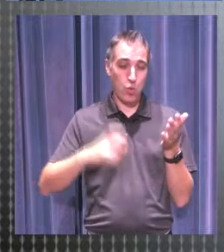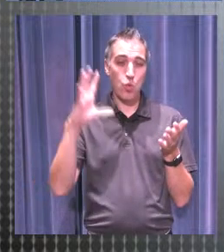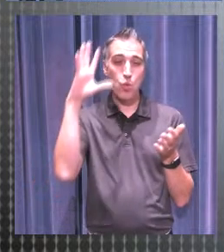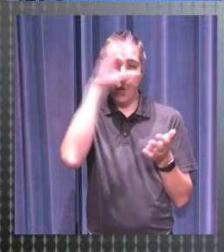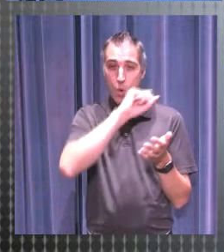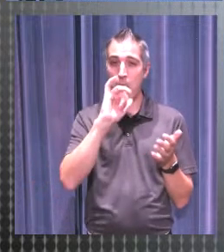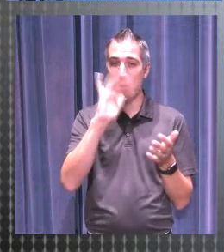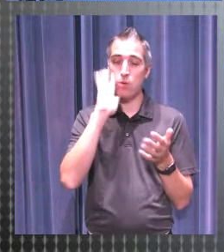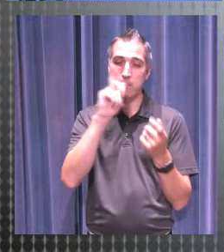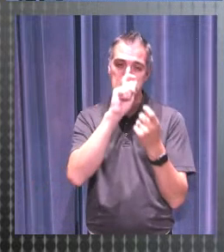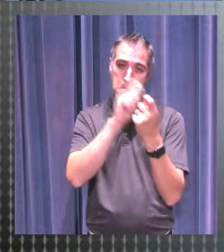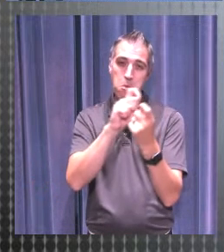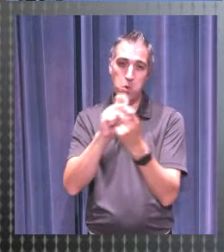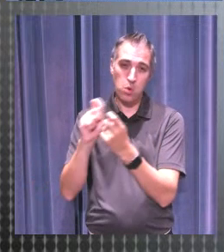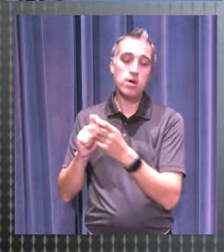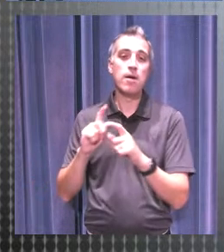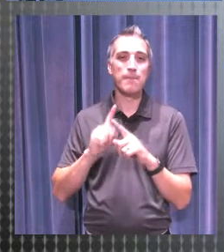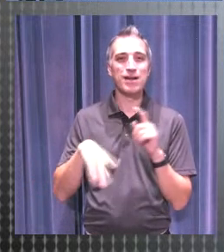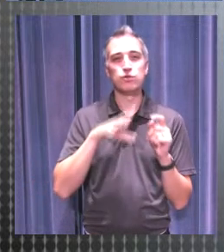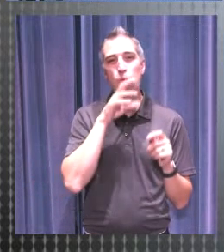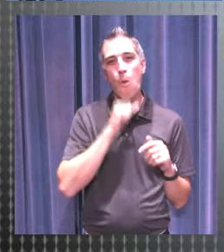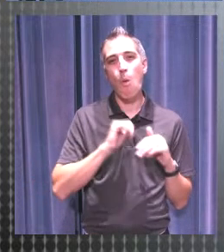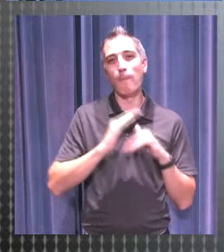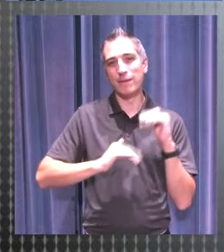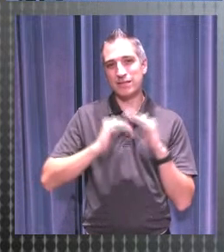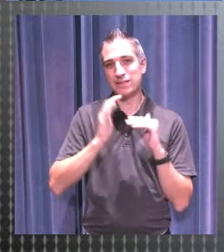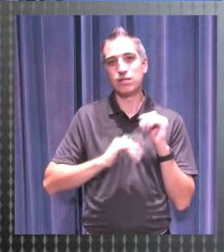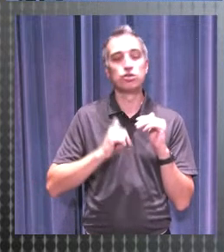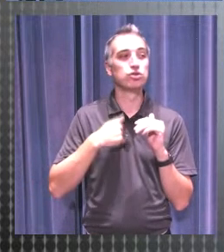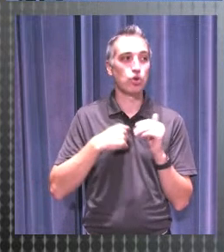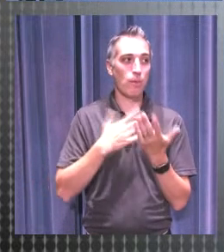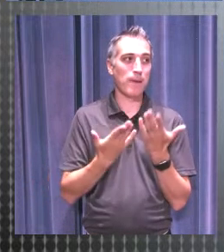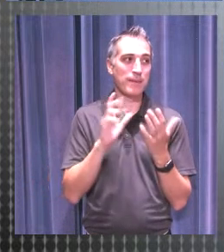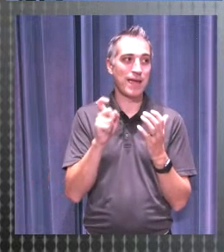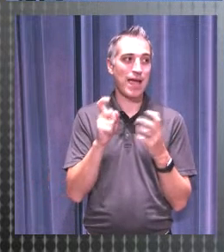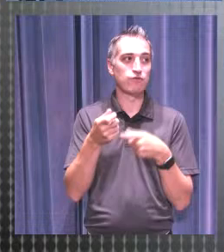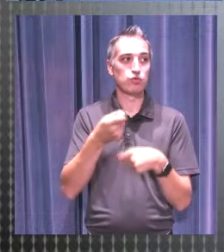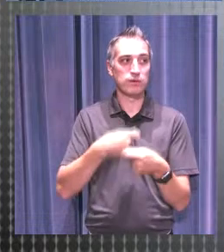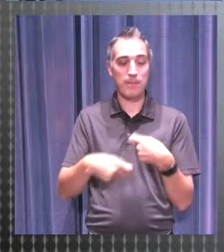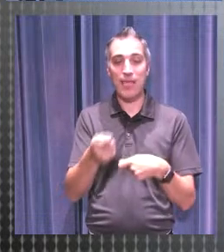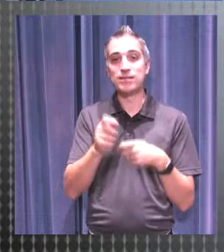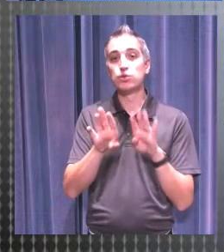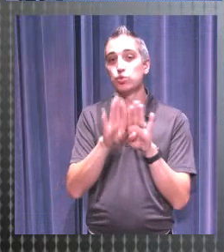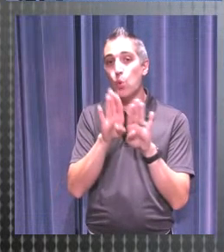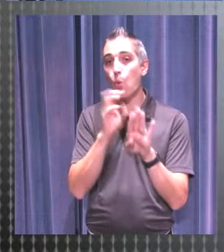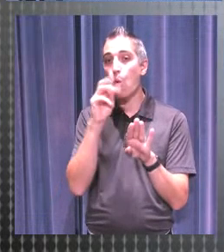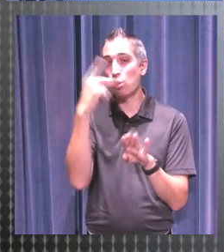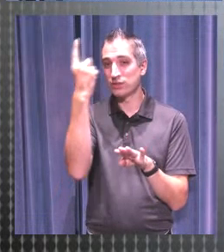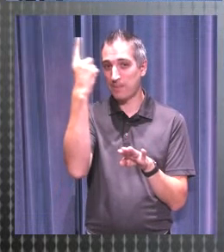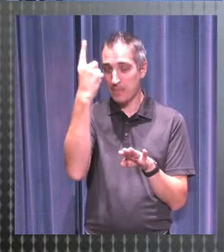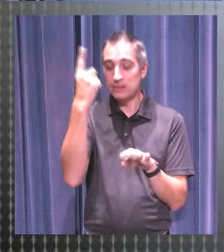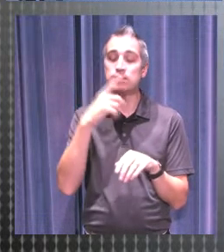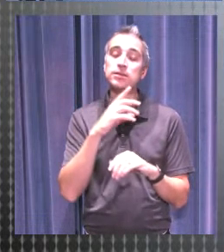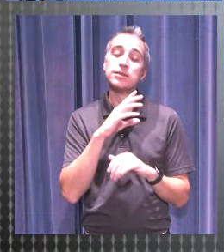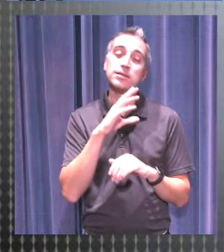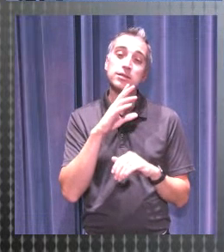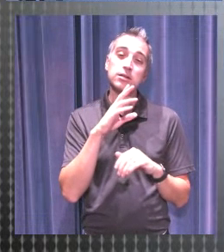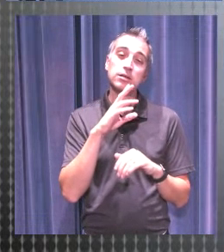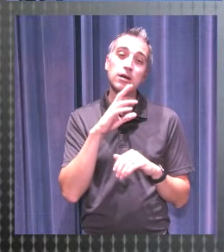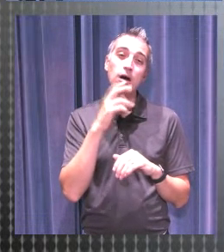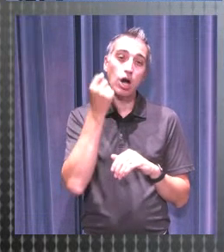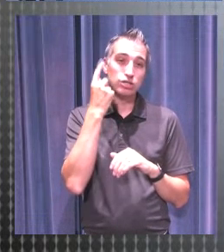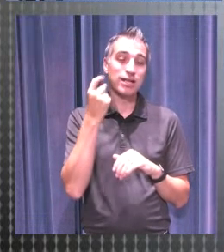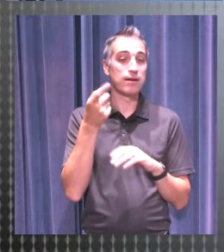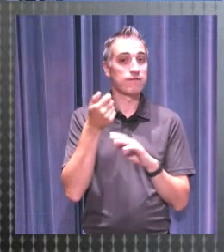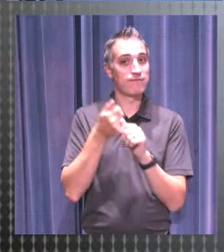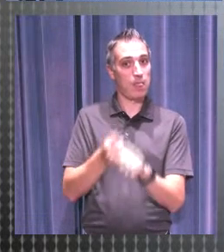as far as we work through there, but well, it is an old building, so I just need everyone to be prepared that we might need to replace a door or something as we go through that process. And per the